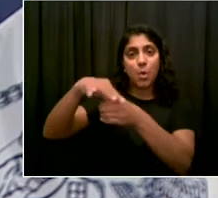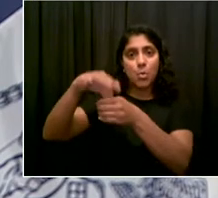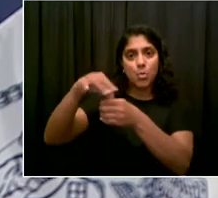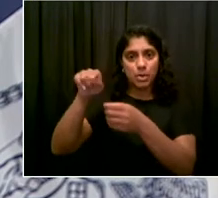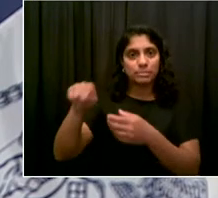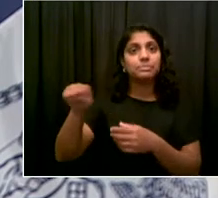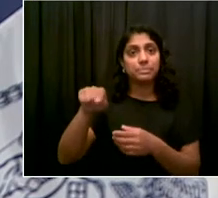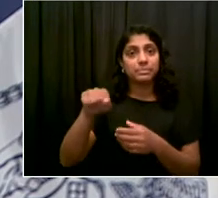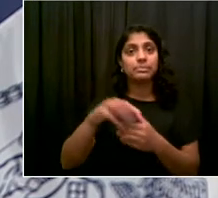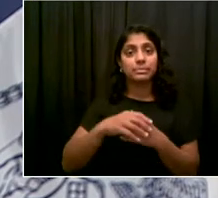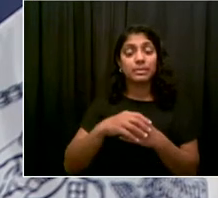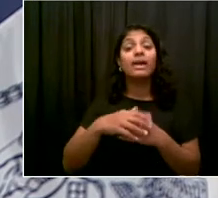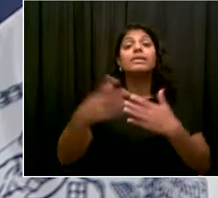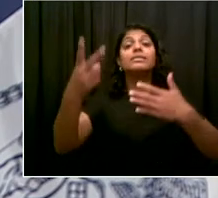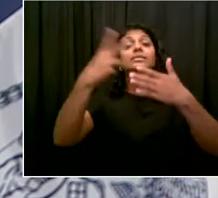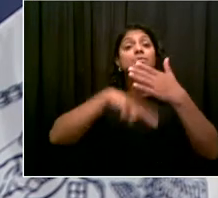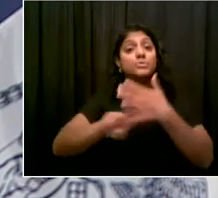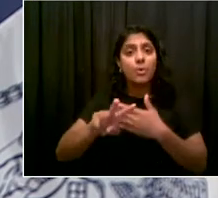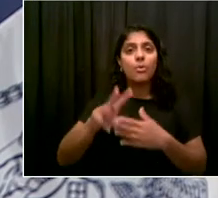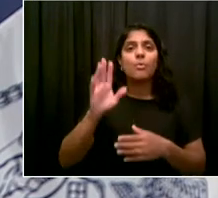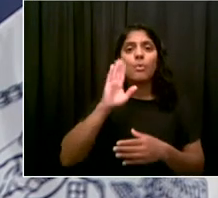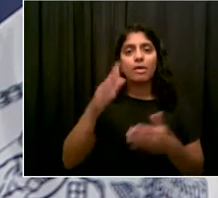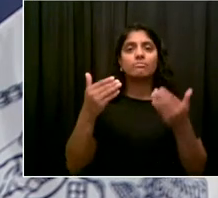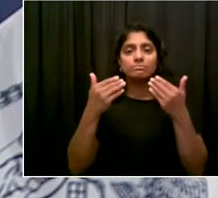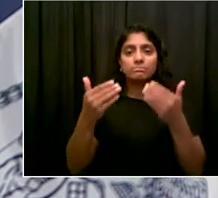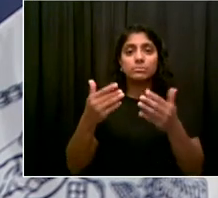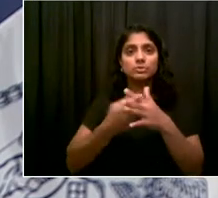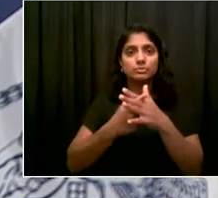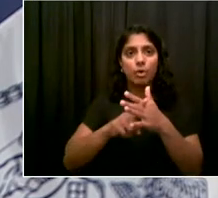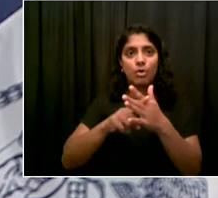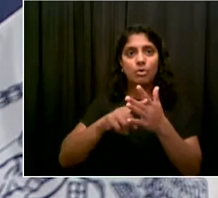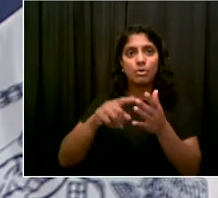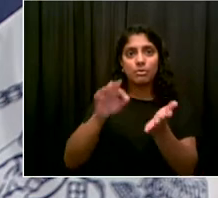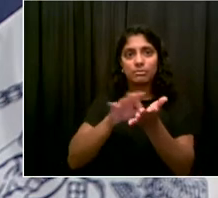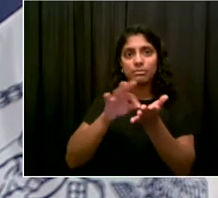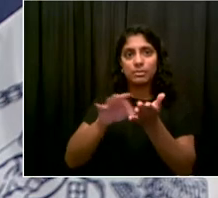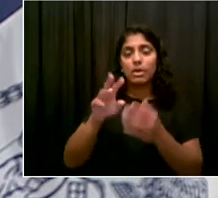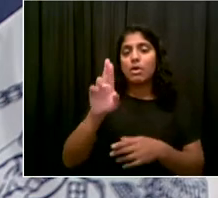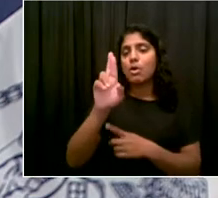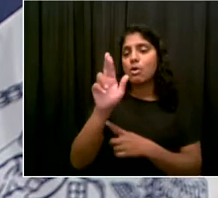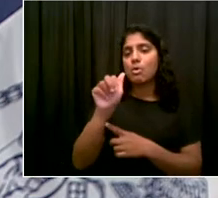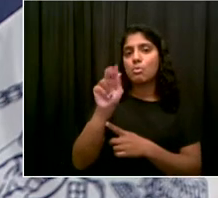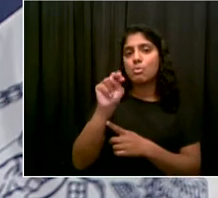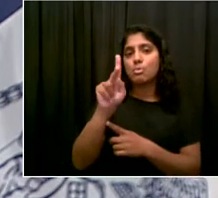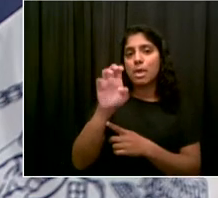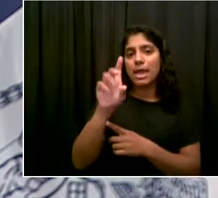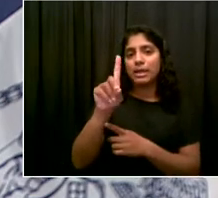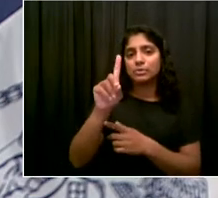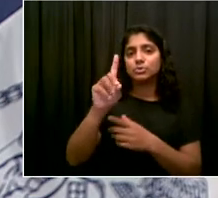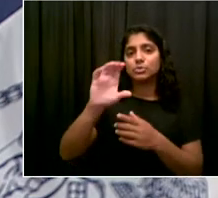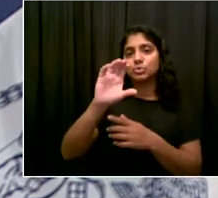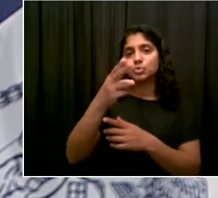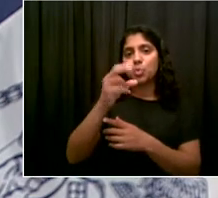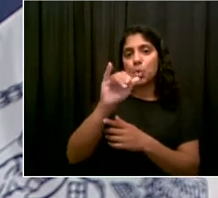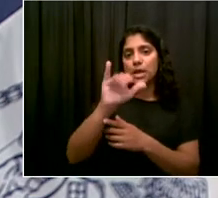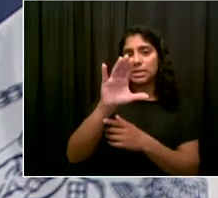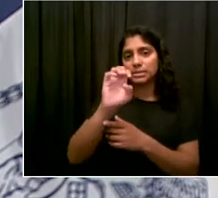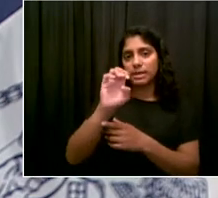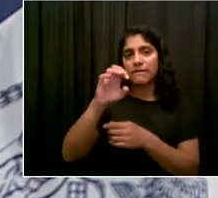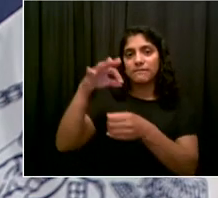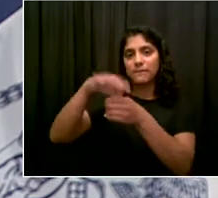I think it's really important to note, even with the new system, Election Day went pretty damn smoothly, and that's good